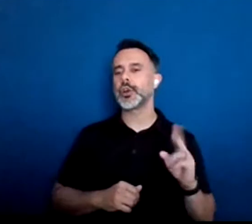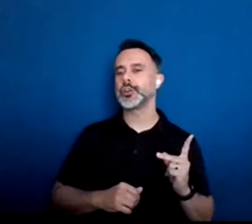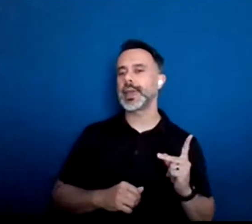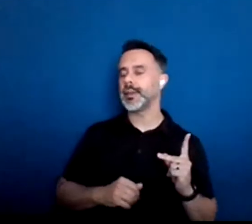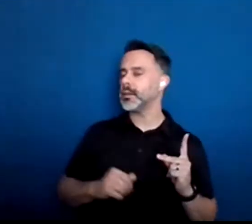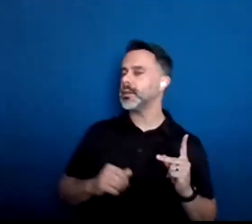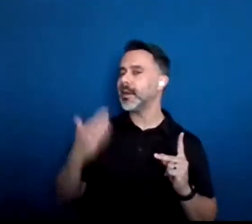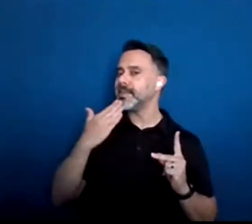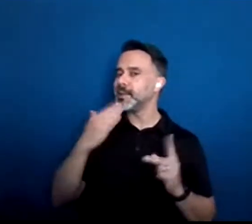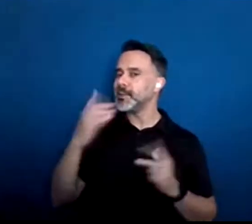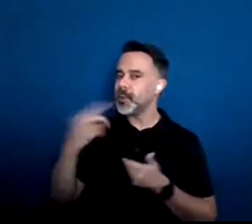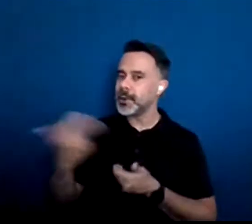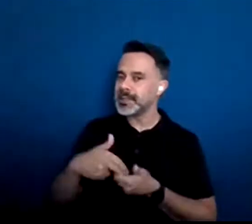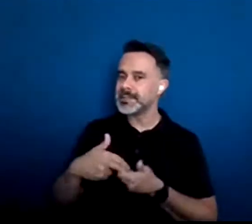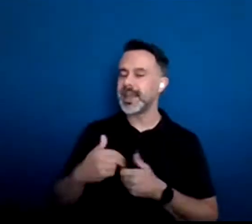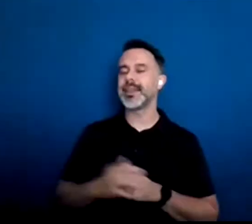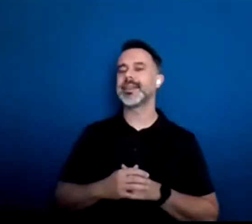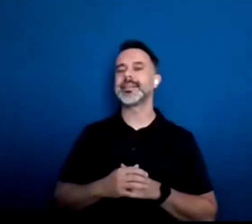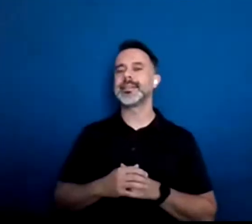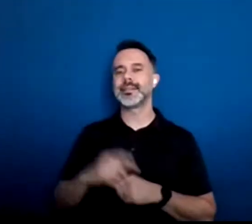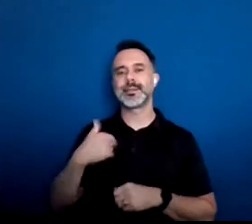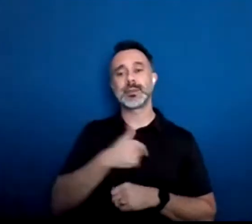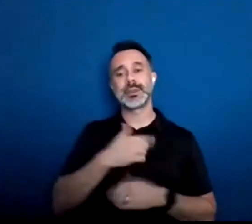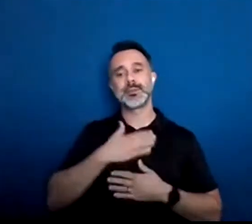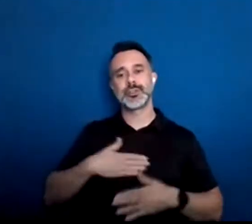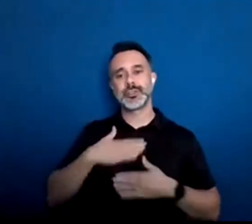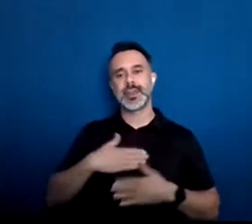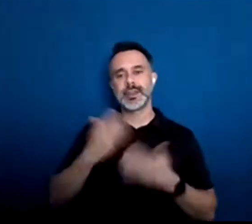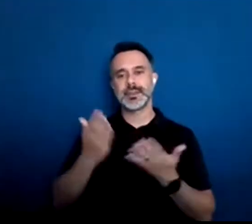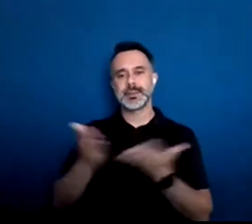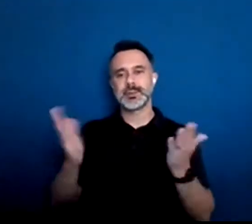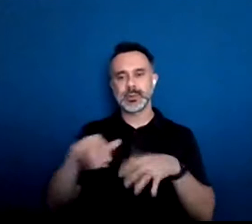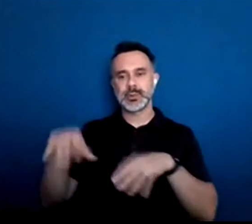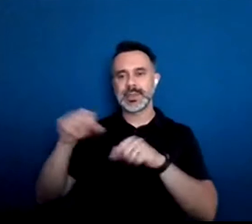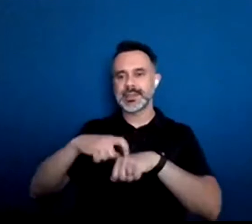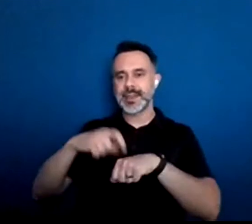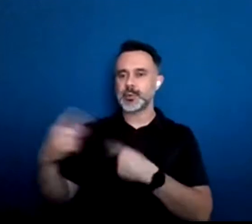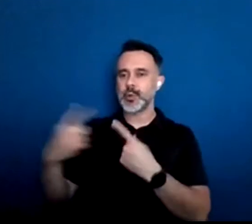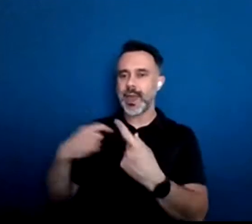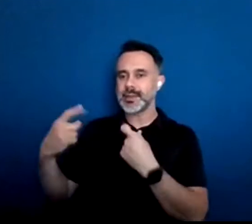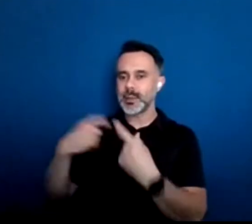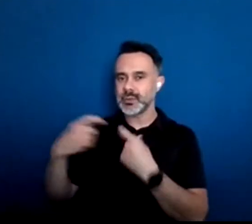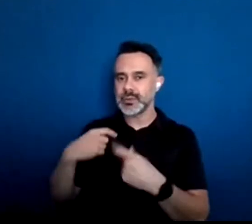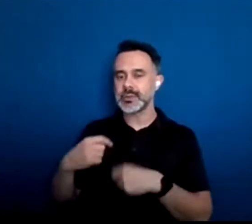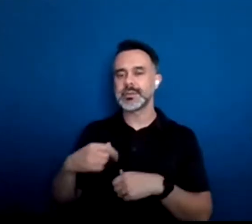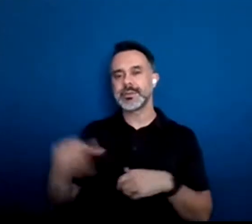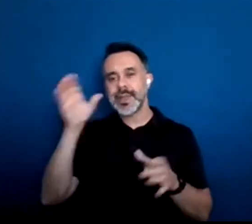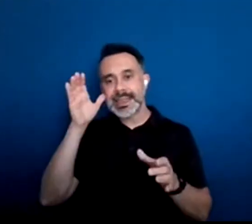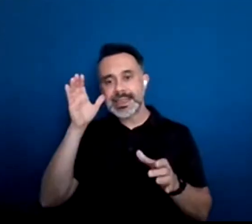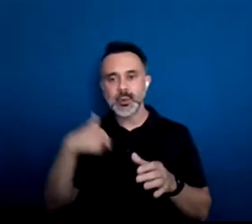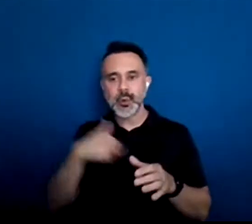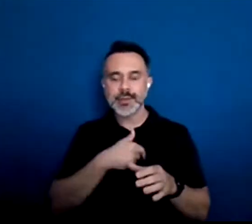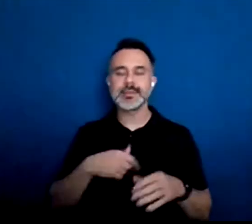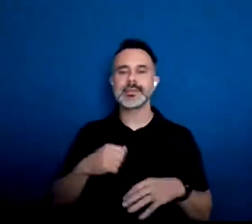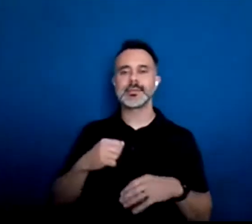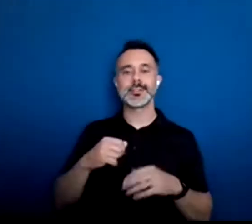participating, and we appreciate you taking the time to ask the questions and listen to us. And we